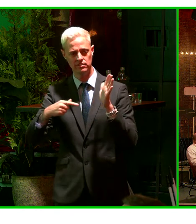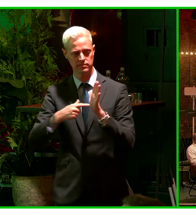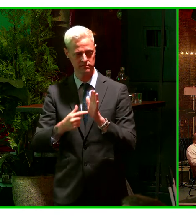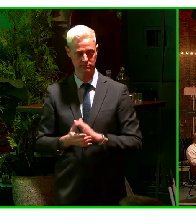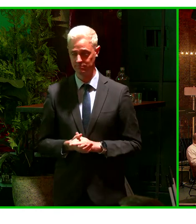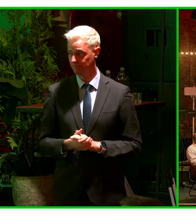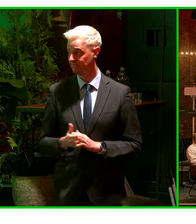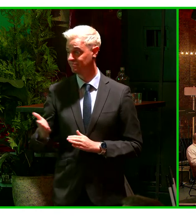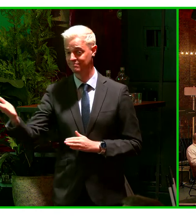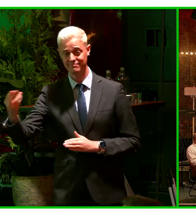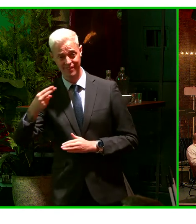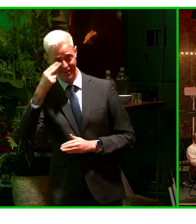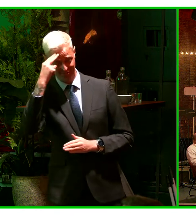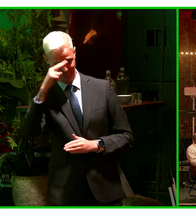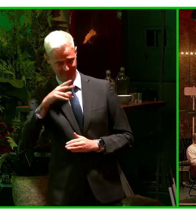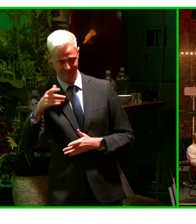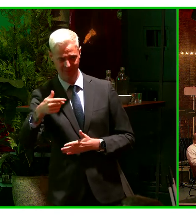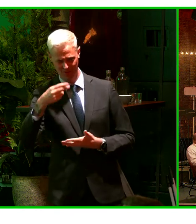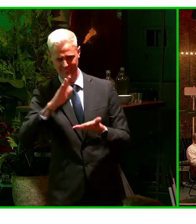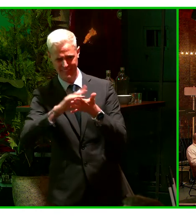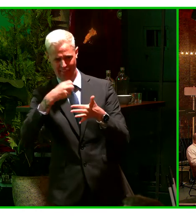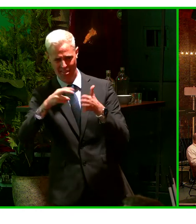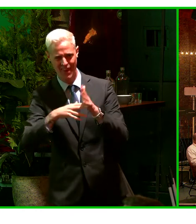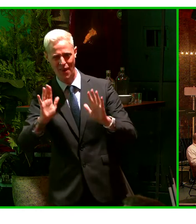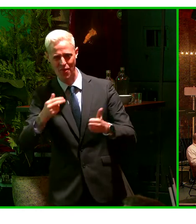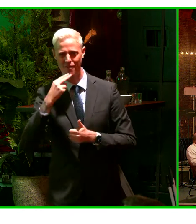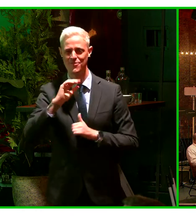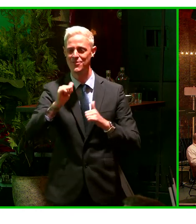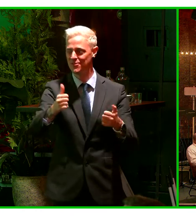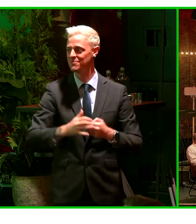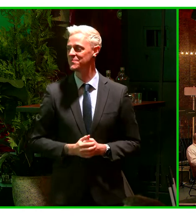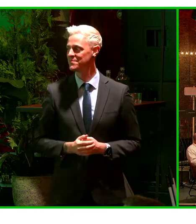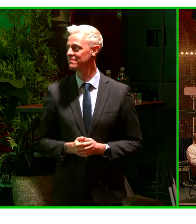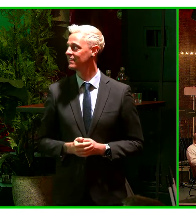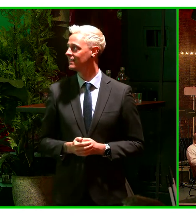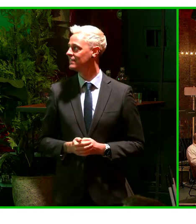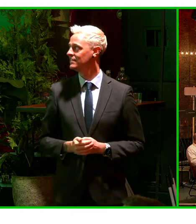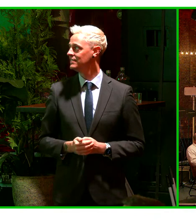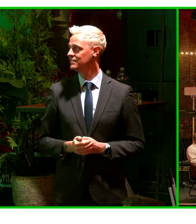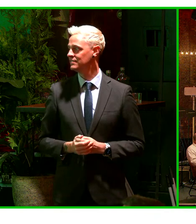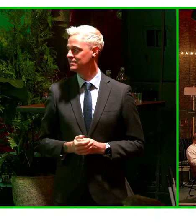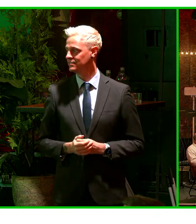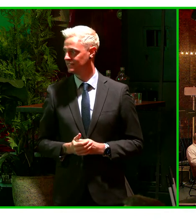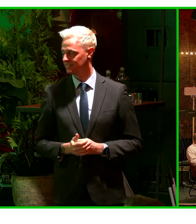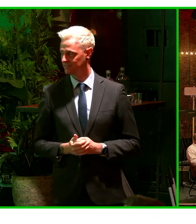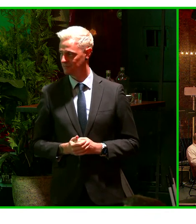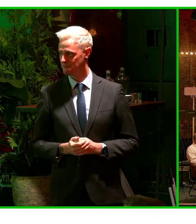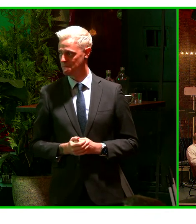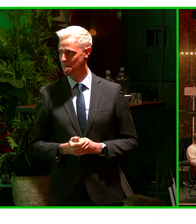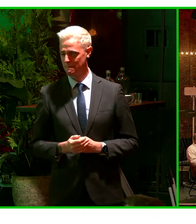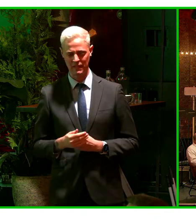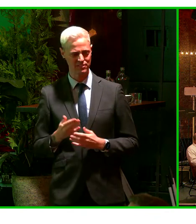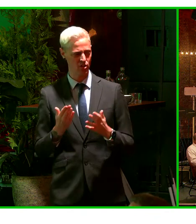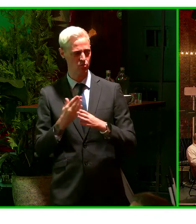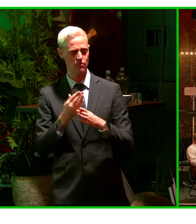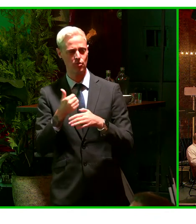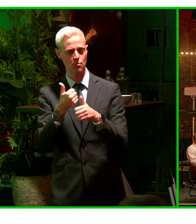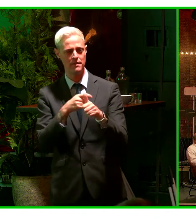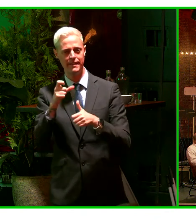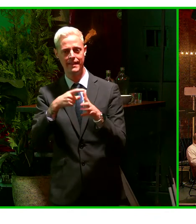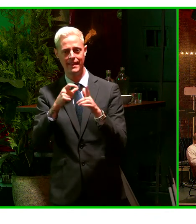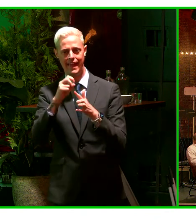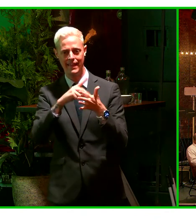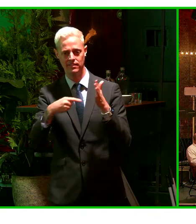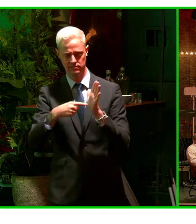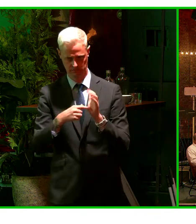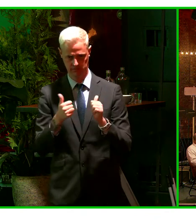Good afternoon, everybody. I'm Helen Boyle, Head of Regional Development for the North West and the West Midlands for Cadent. I'll just give you a couple of minute